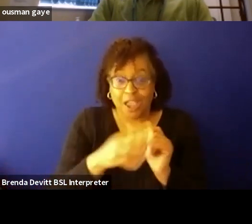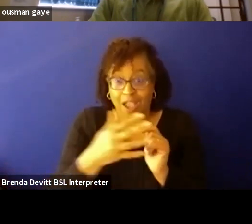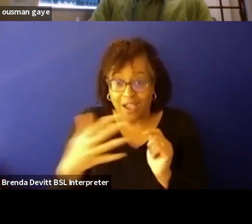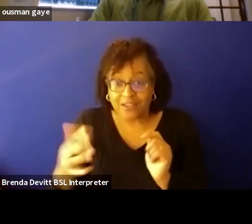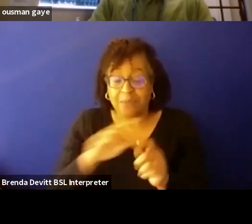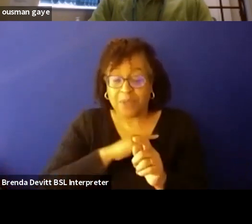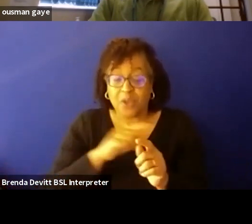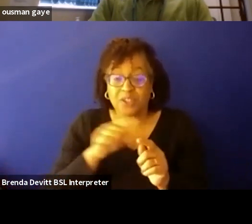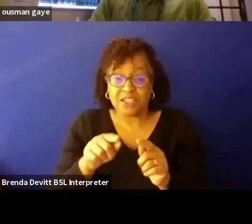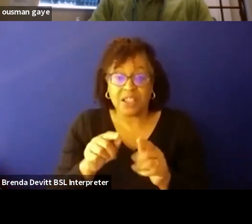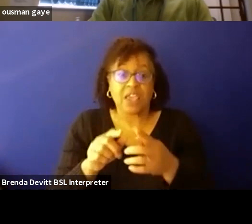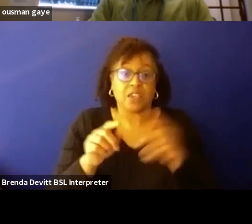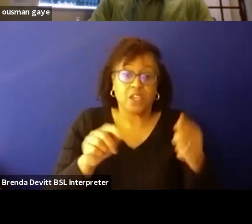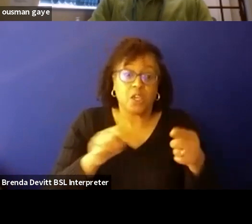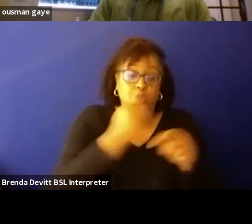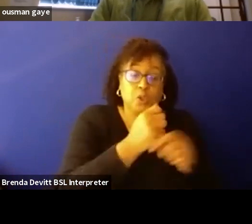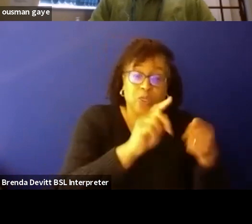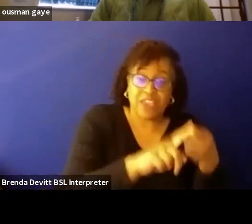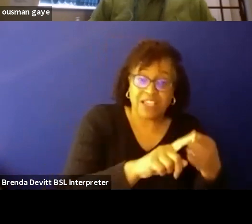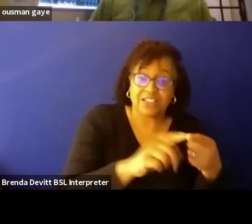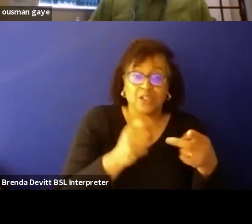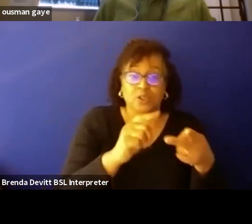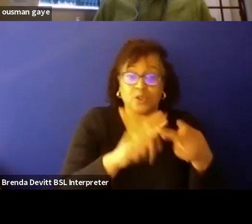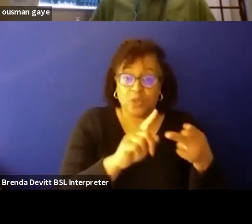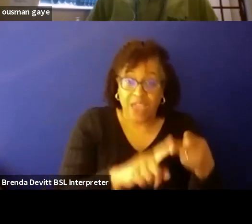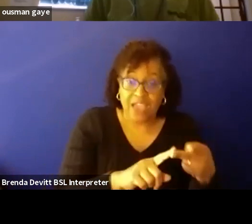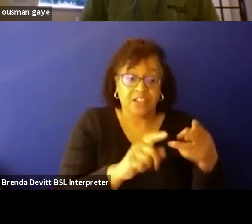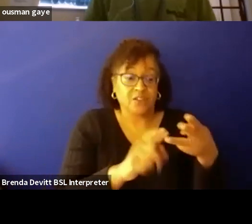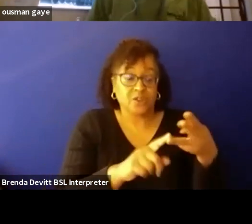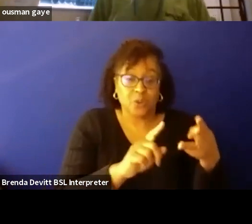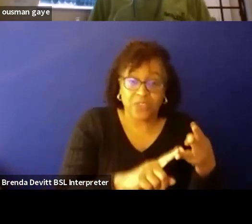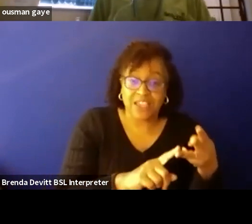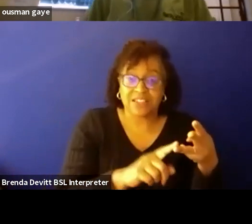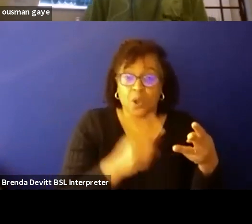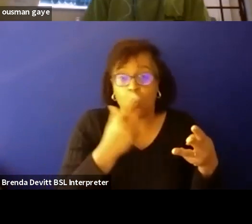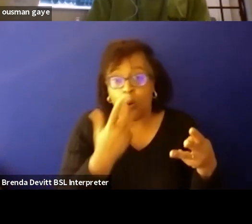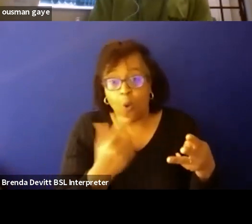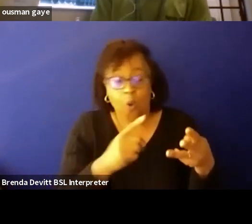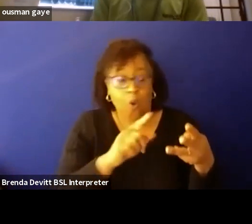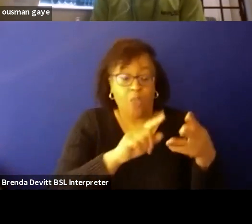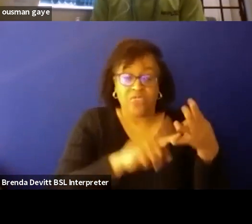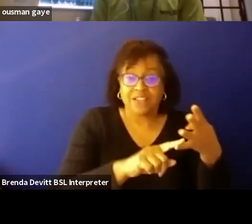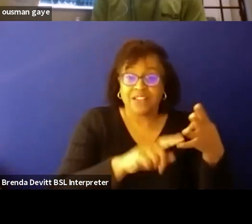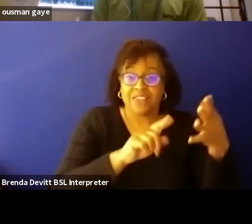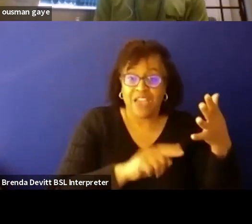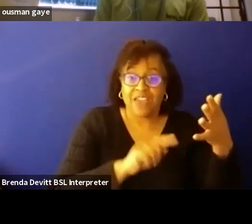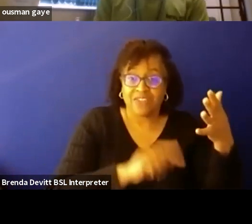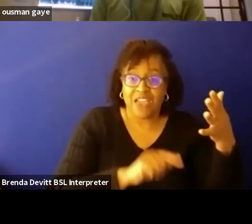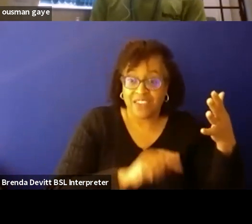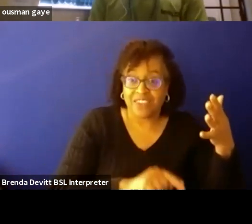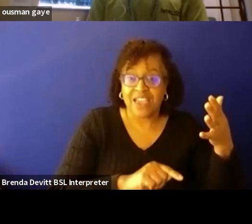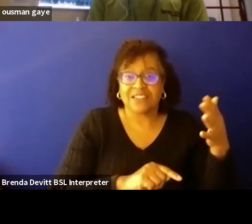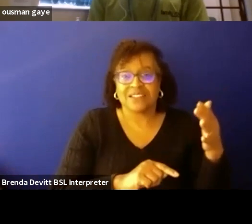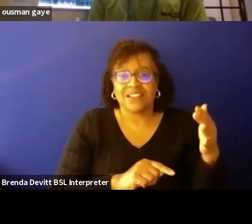each stage. But you know, you're always in that situation where do you put all onto one page so everyone can see it and see